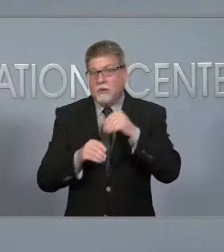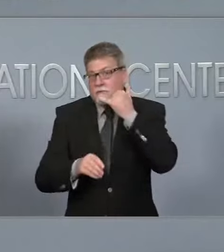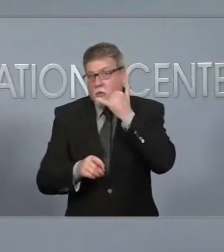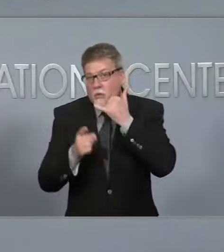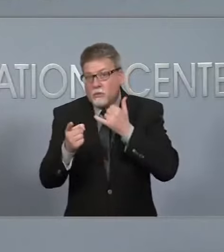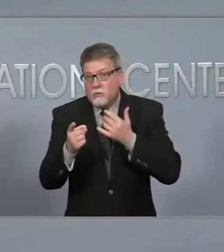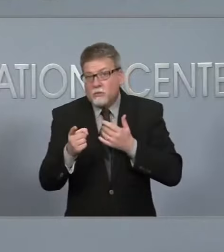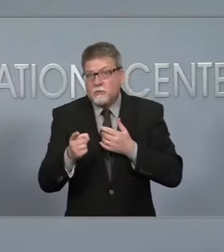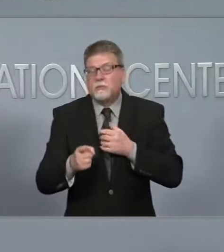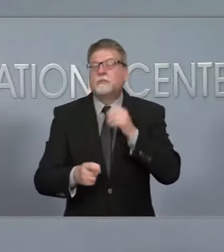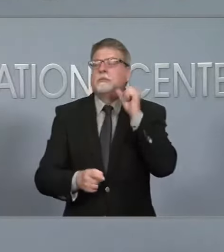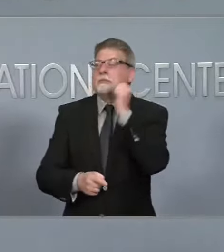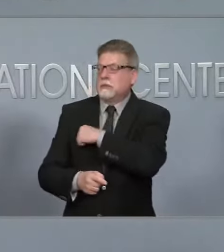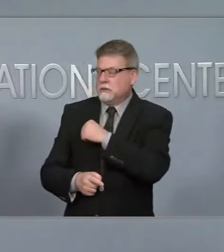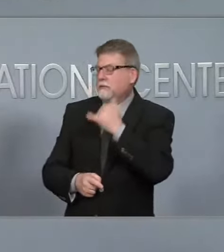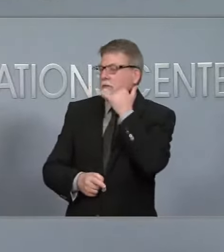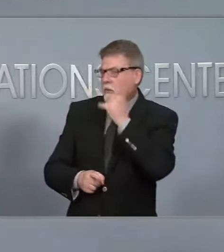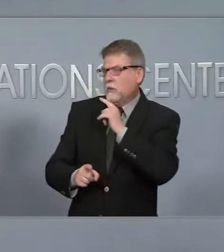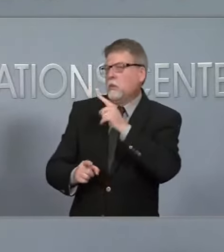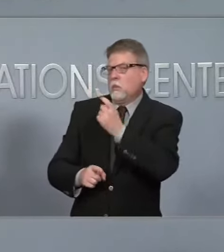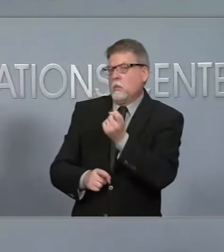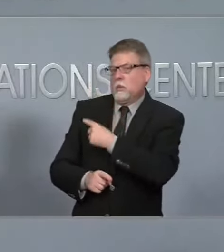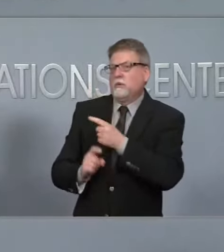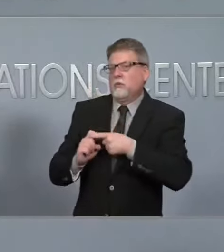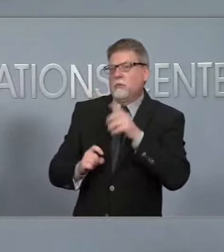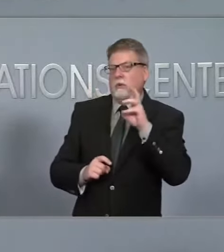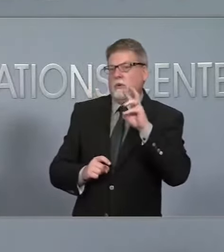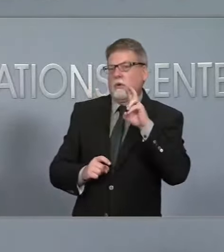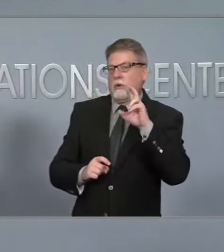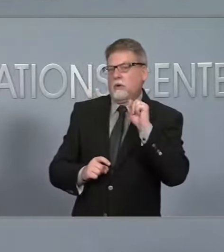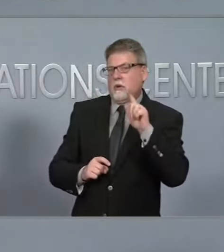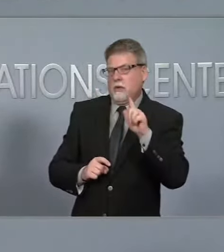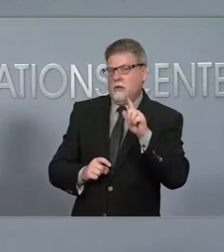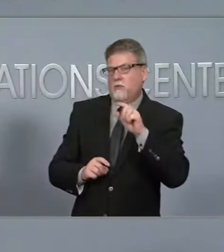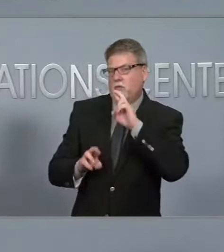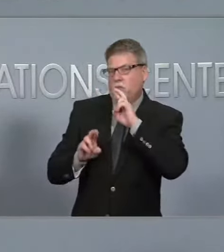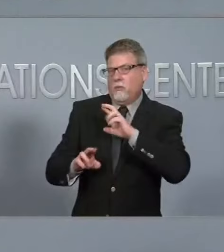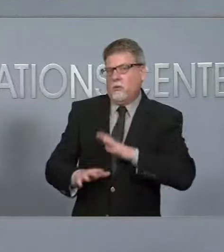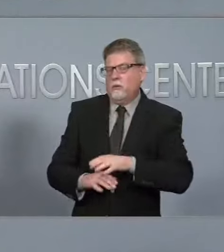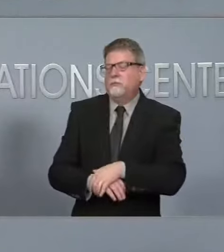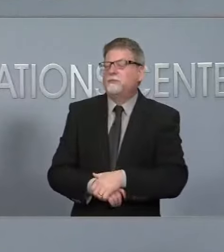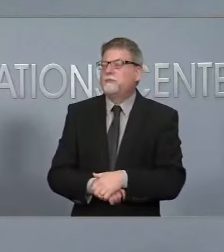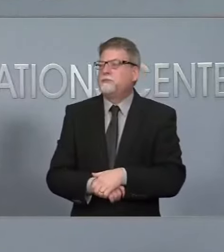Our first question is from Ashley Pally with WRAL.